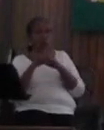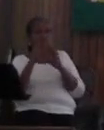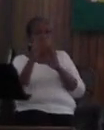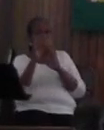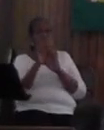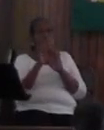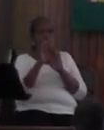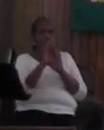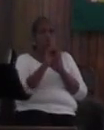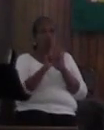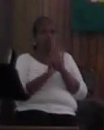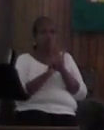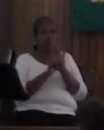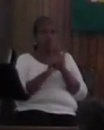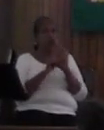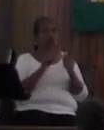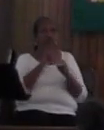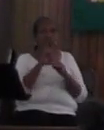lived by faith.